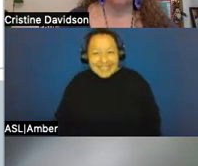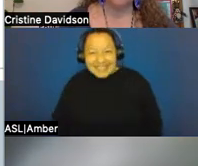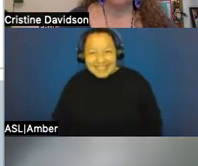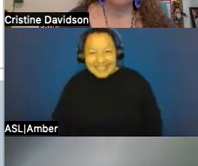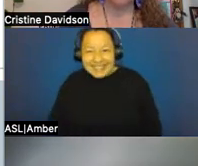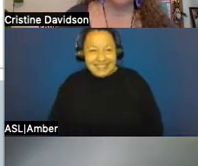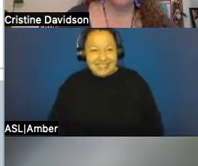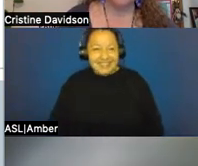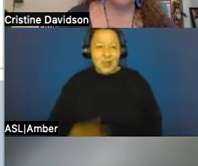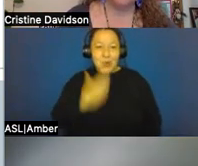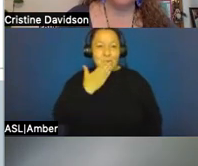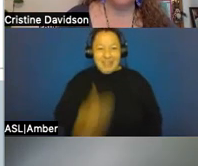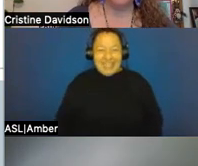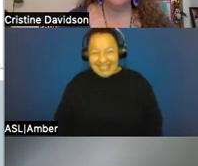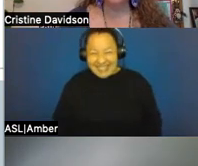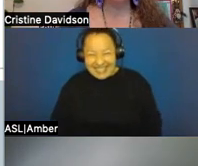Oops.